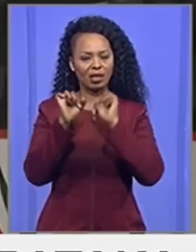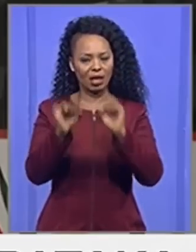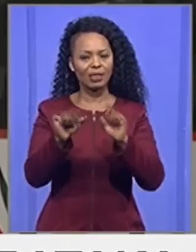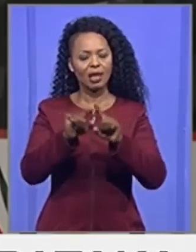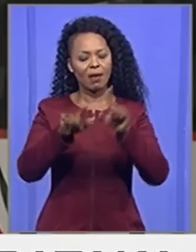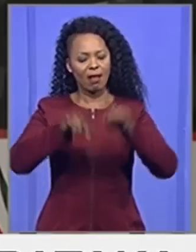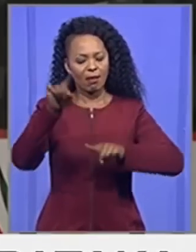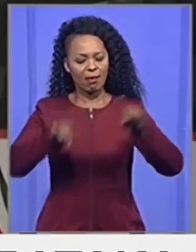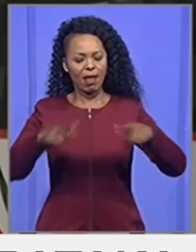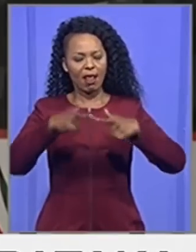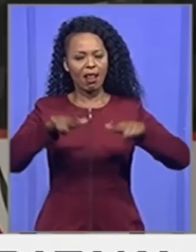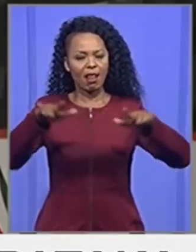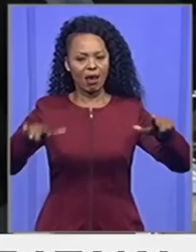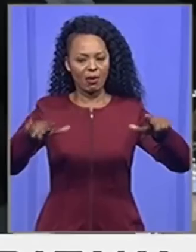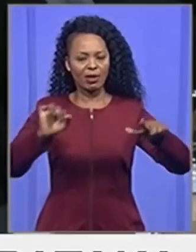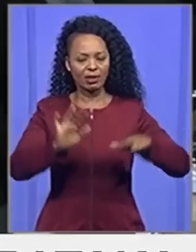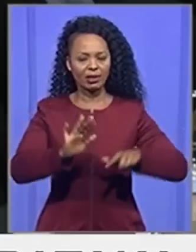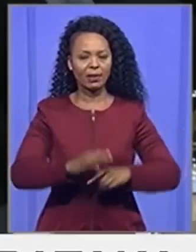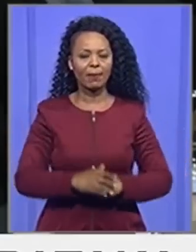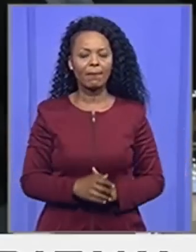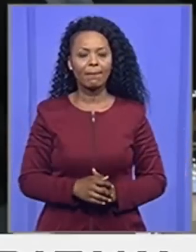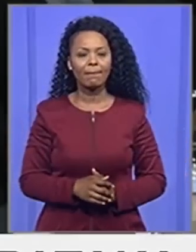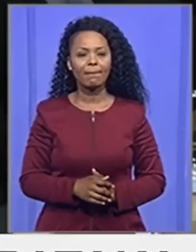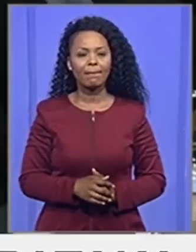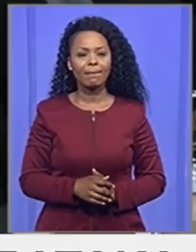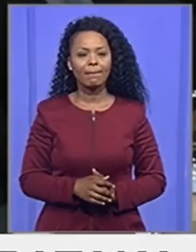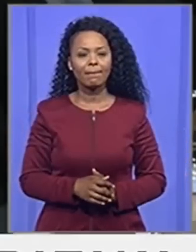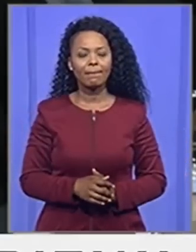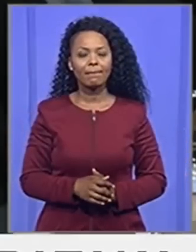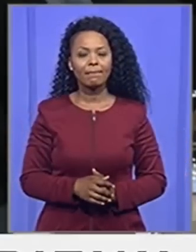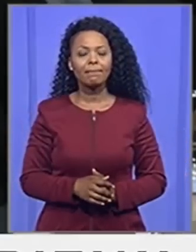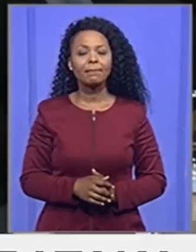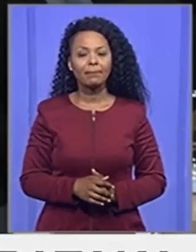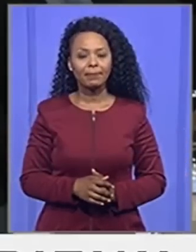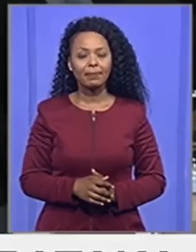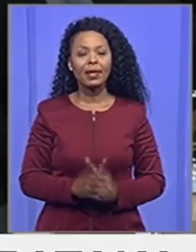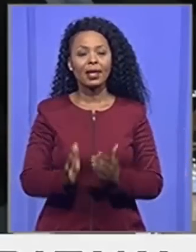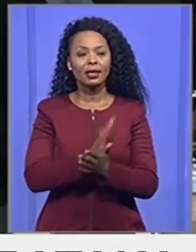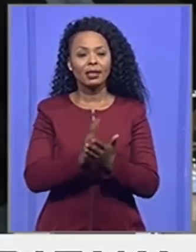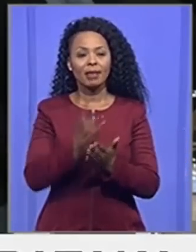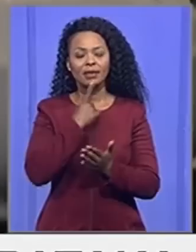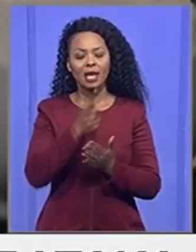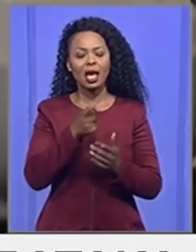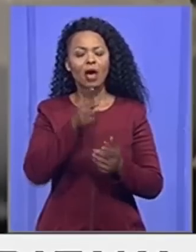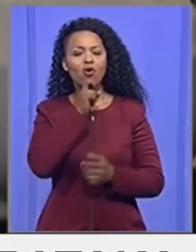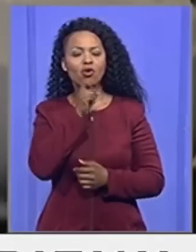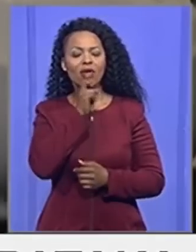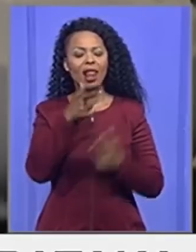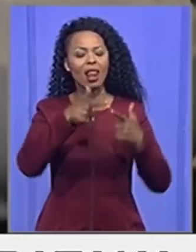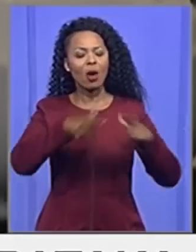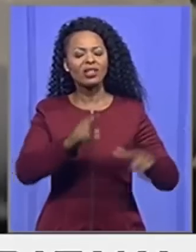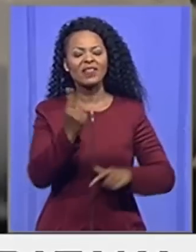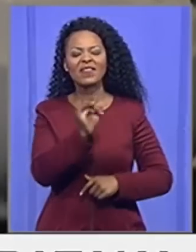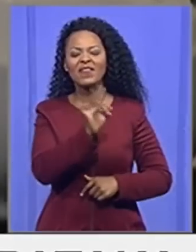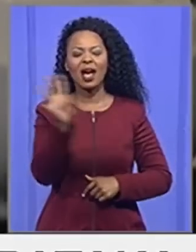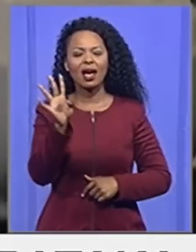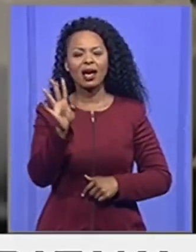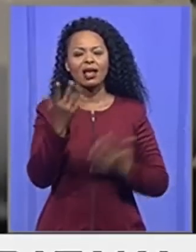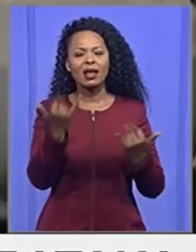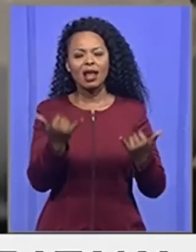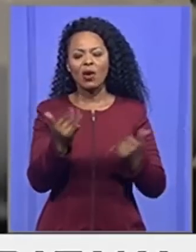linguistic diversity. Ba tlhagisa kgatlhanong le go laola ga puo e le nngwe fela mo dithulaganyong tsa dikgang se